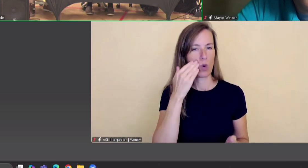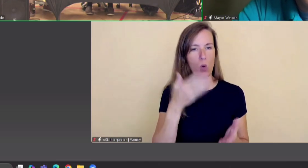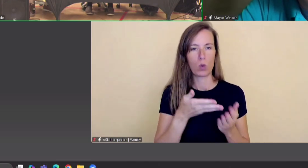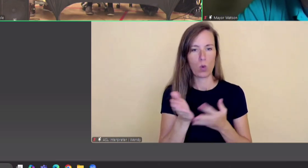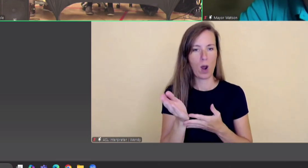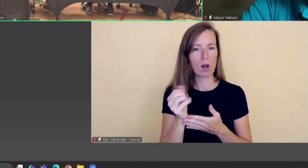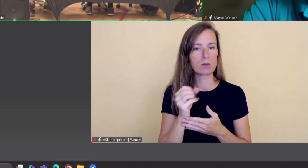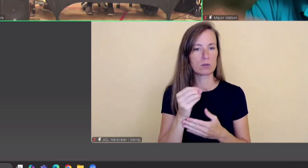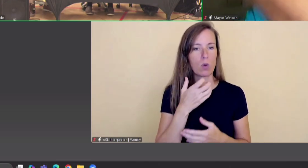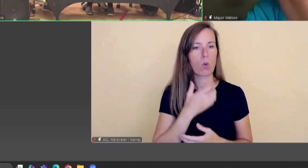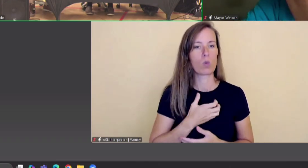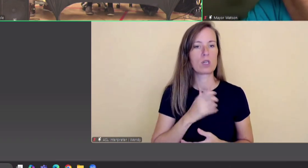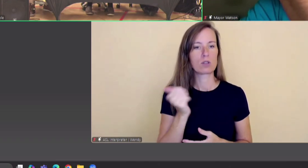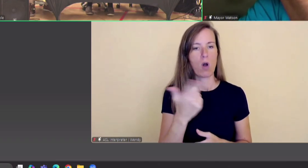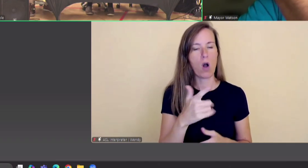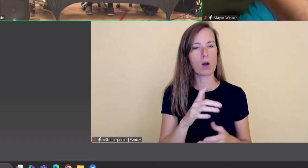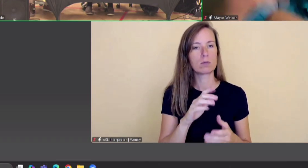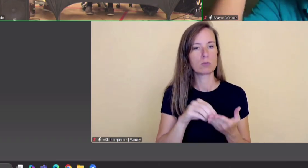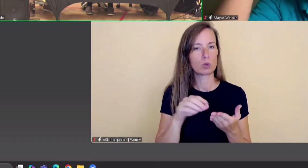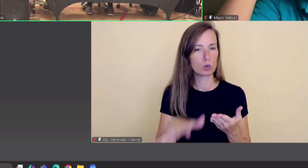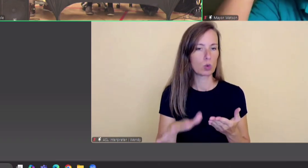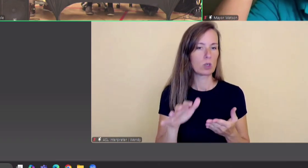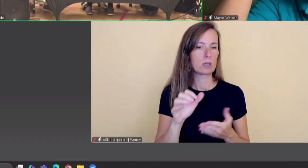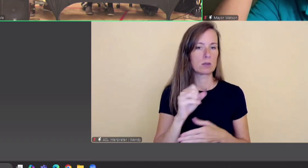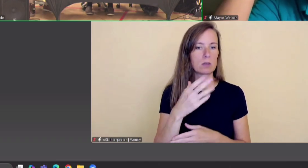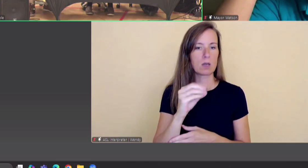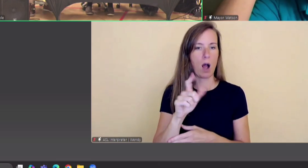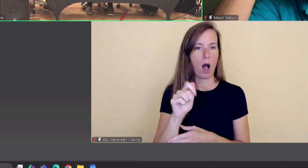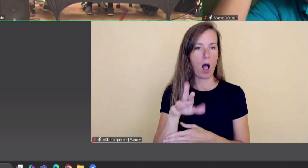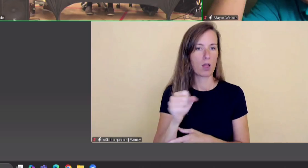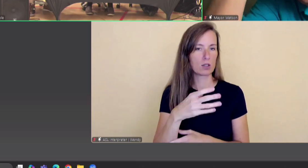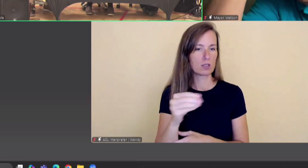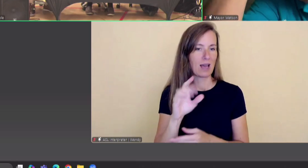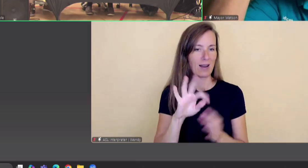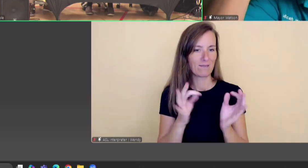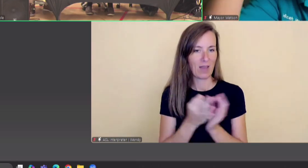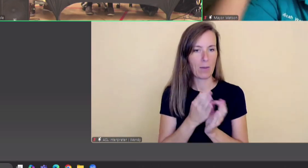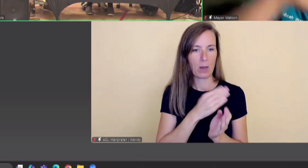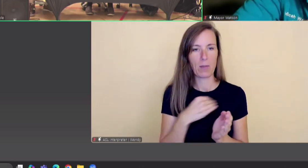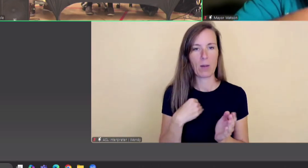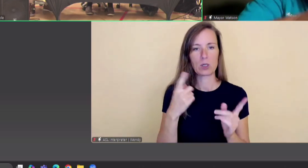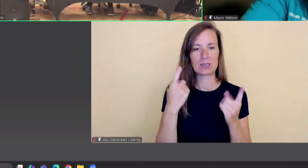successful scholastic school year, as well as for the teachers.